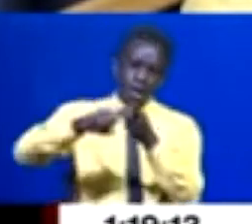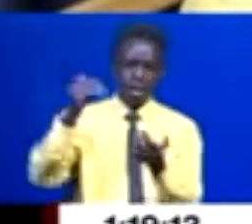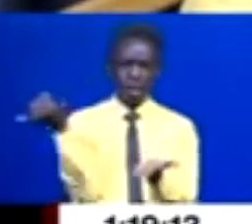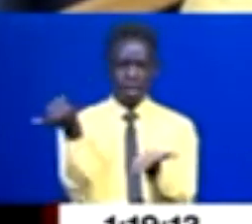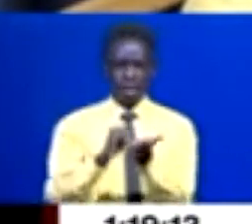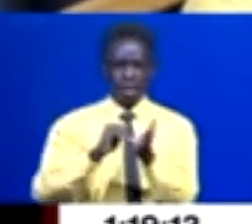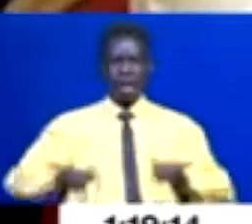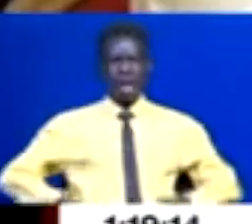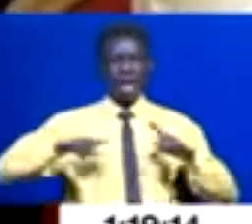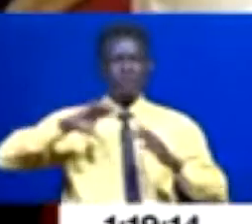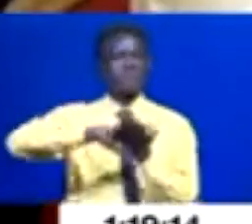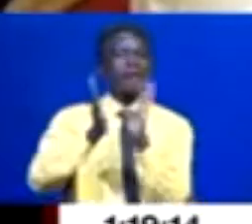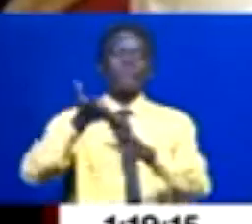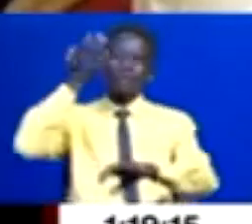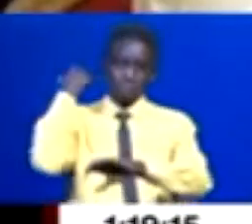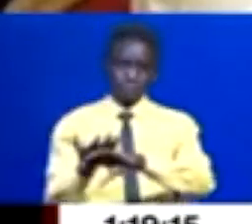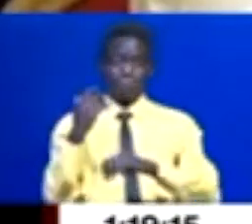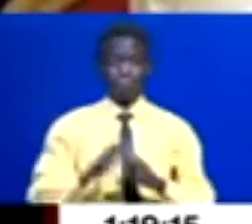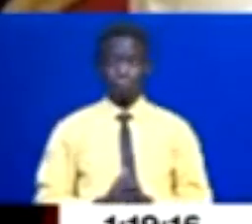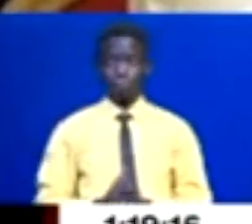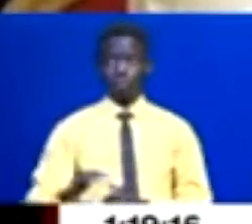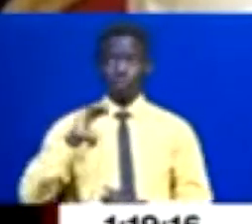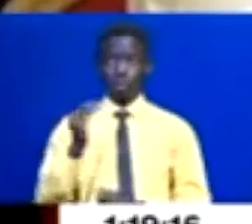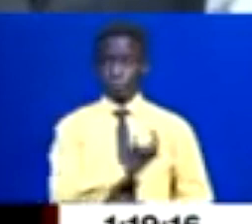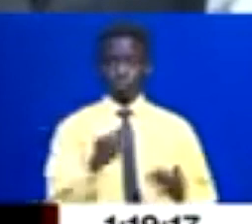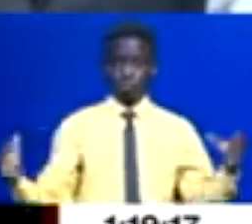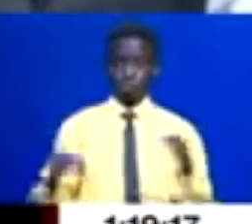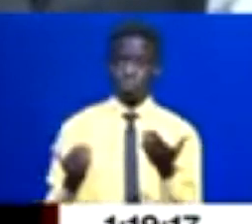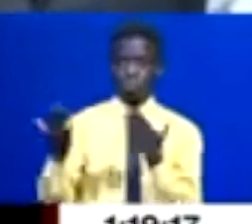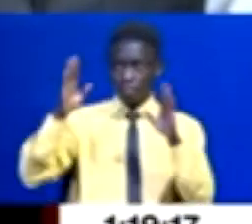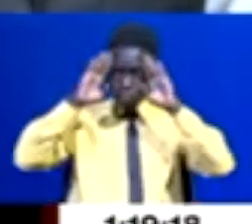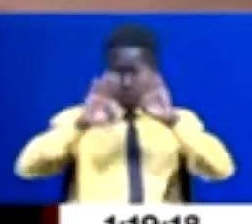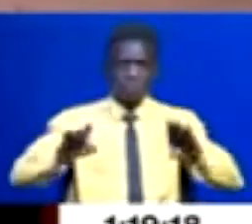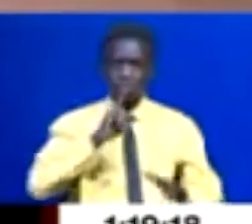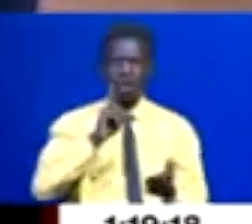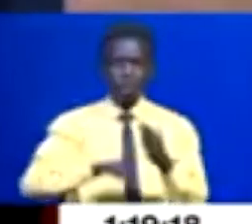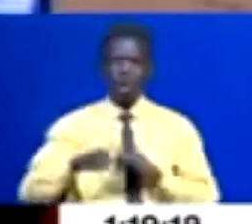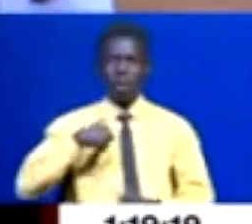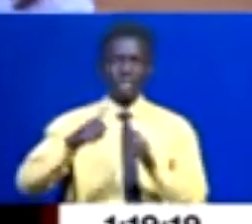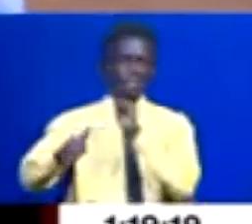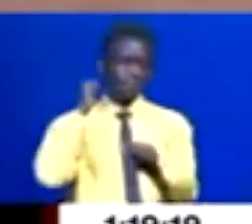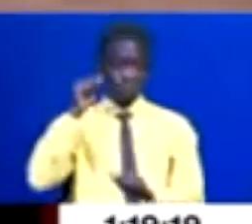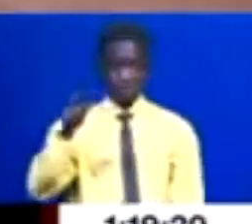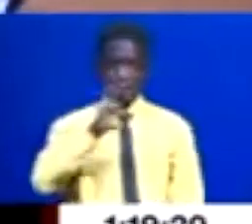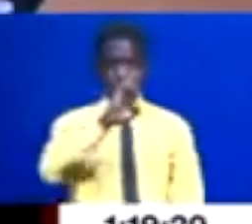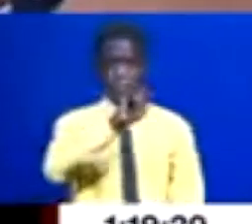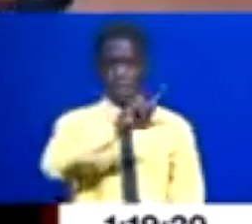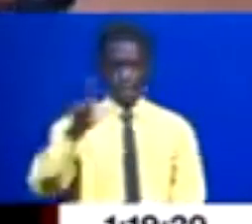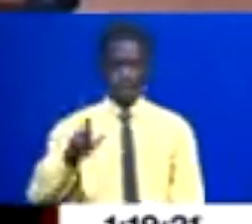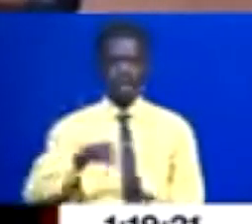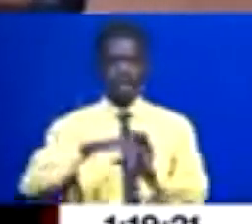magumu zaidi. The council urged Muslim legislators to reject the bill in parliament. In a related development,